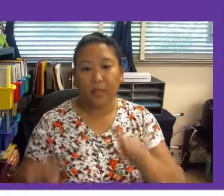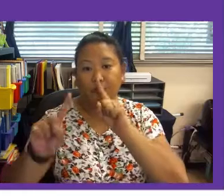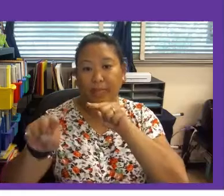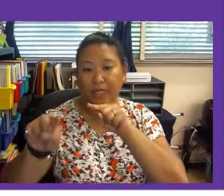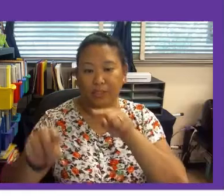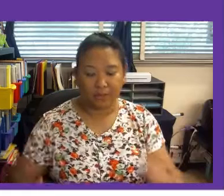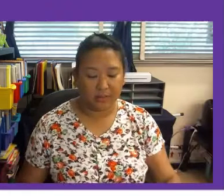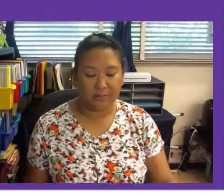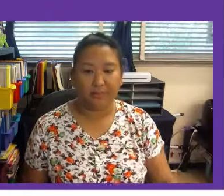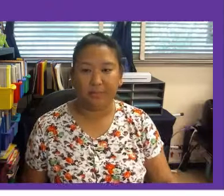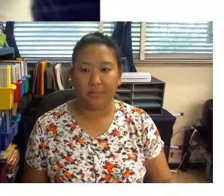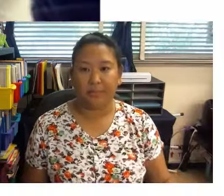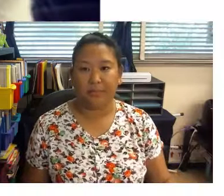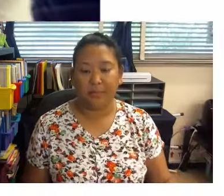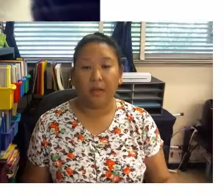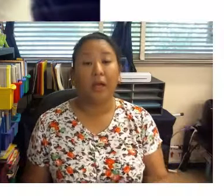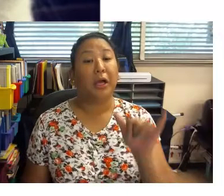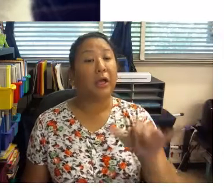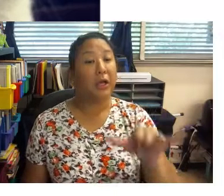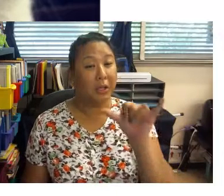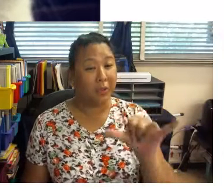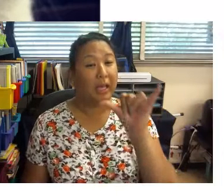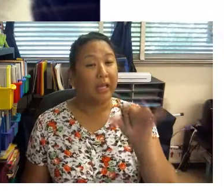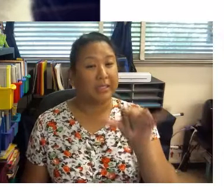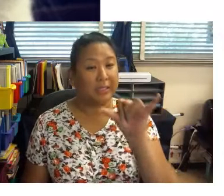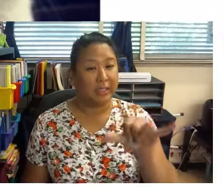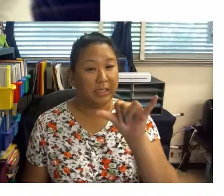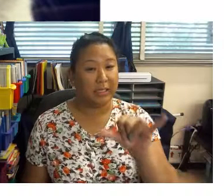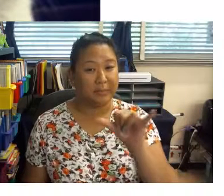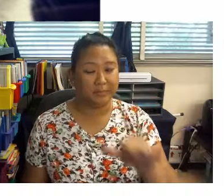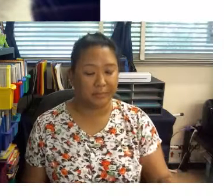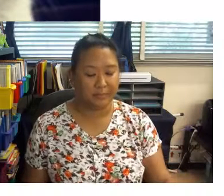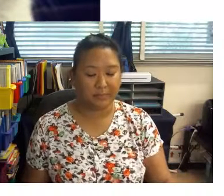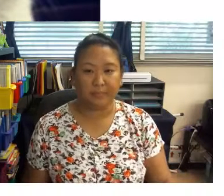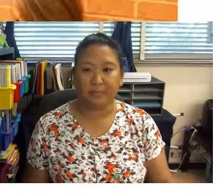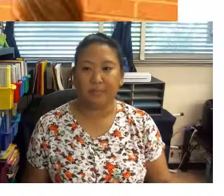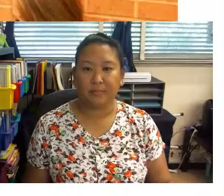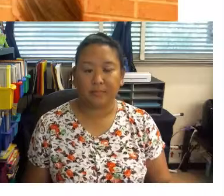Okay. Reactions. Oh, I see.